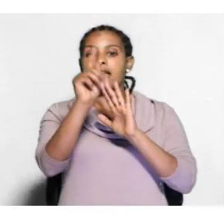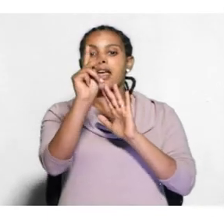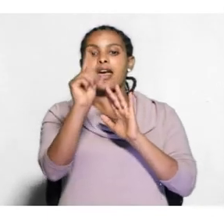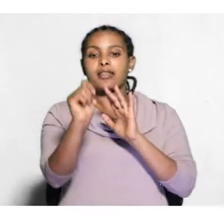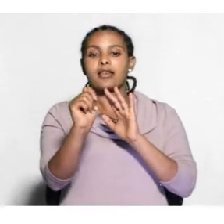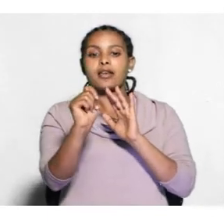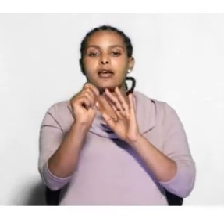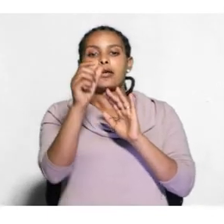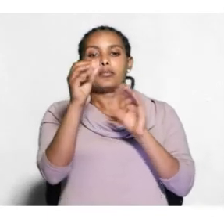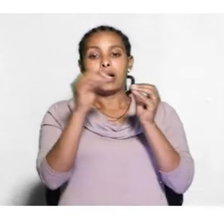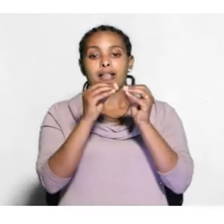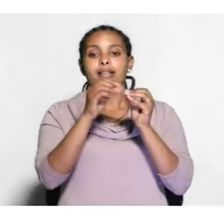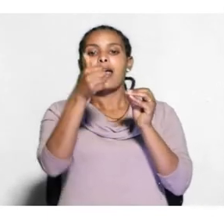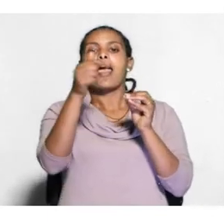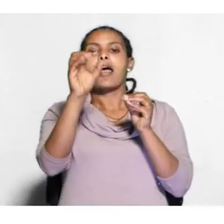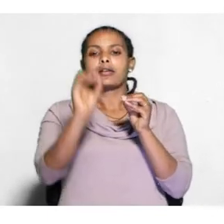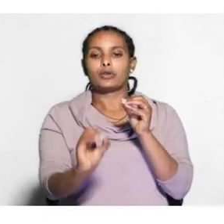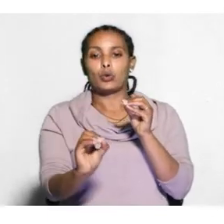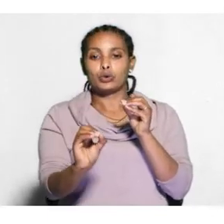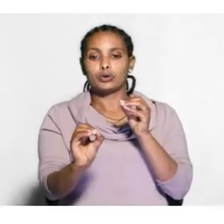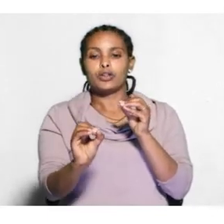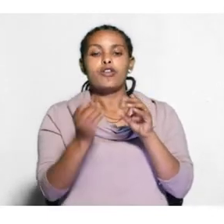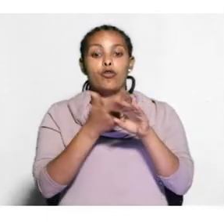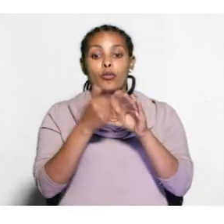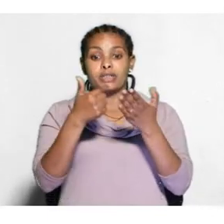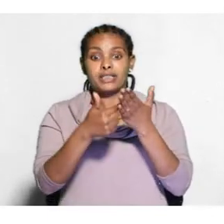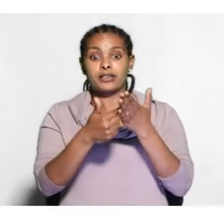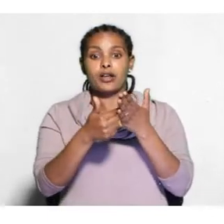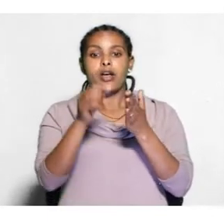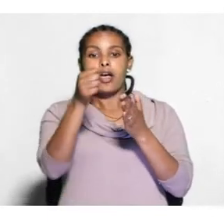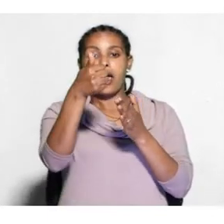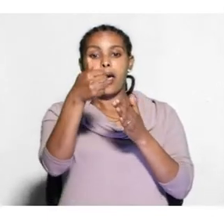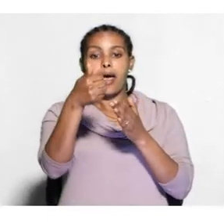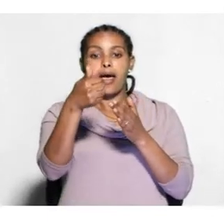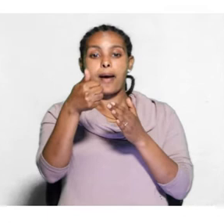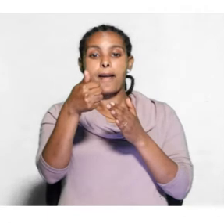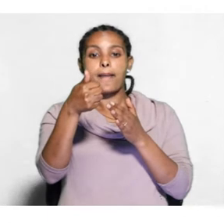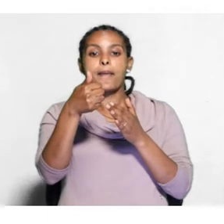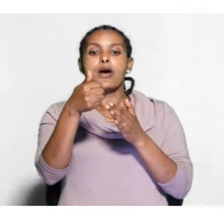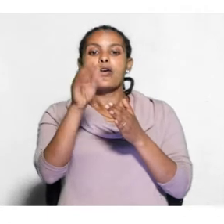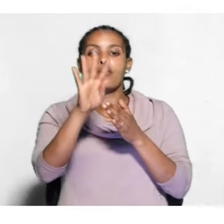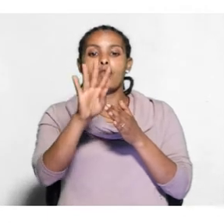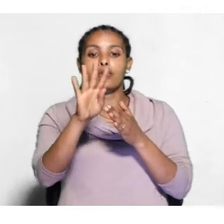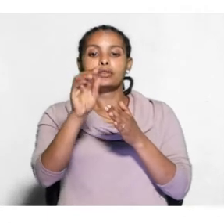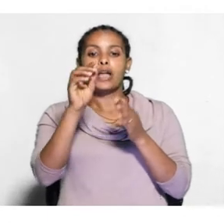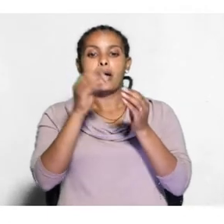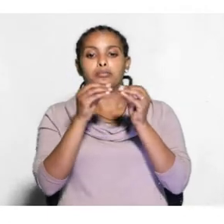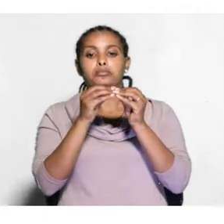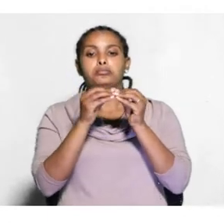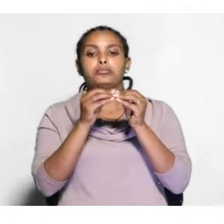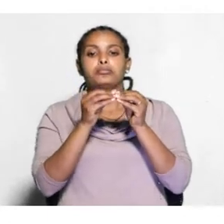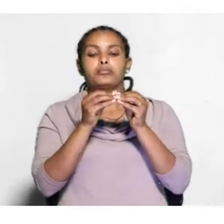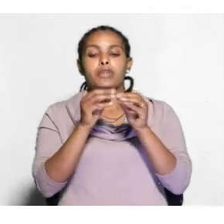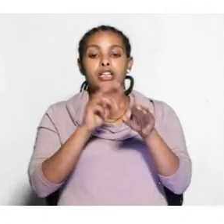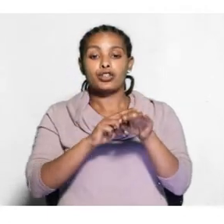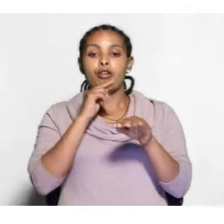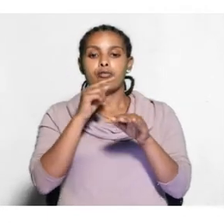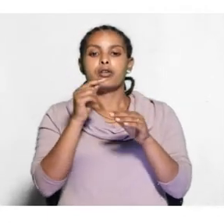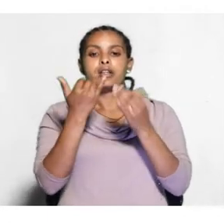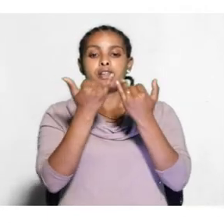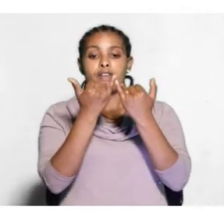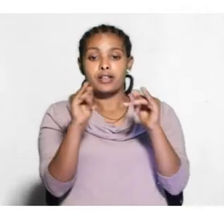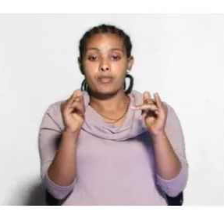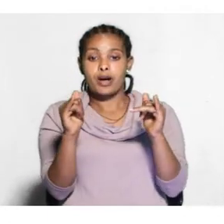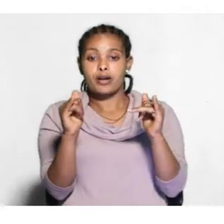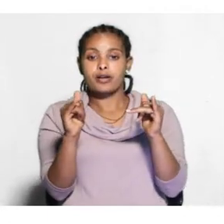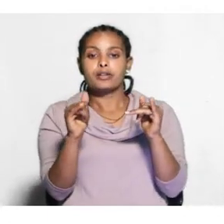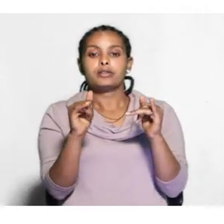m not initial concentration from this translation of m at time t minus initial concentration divided